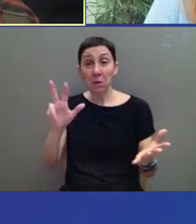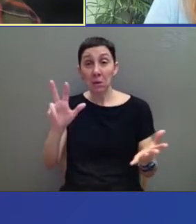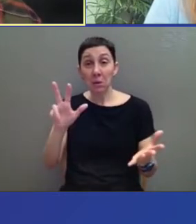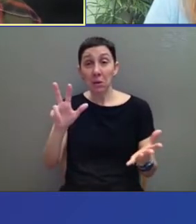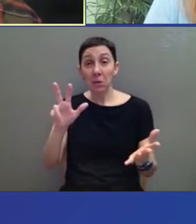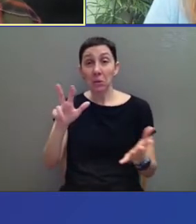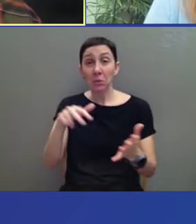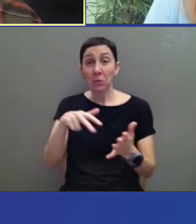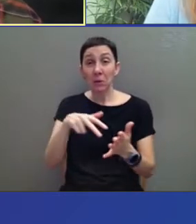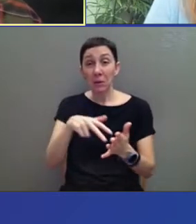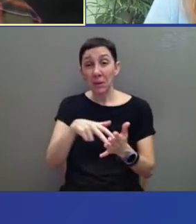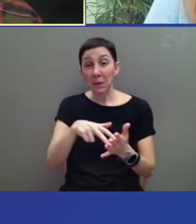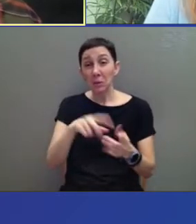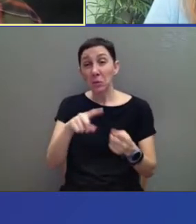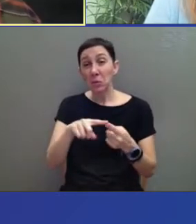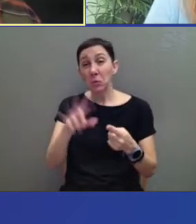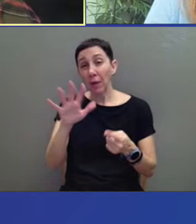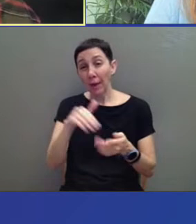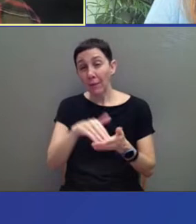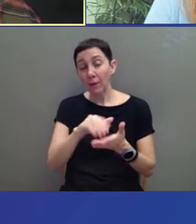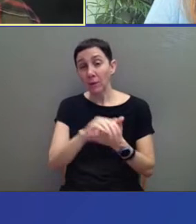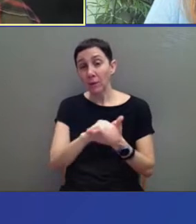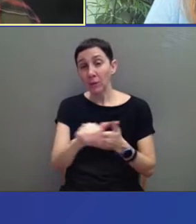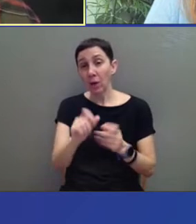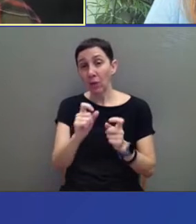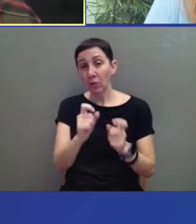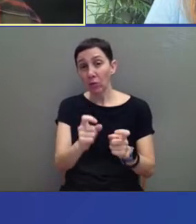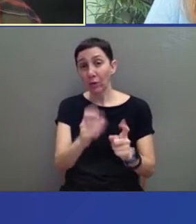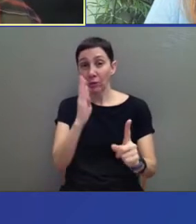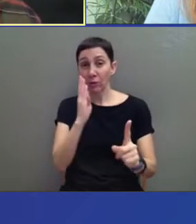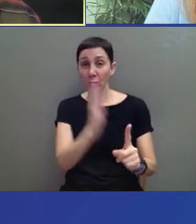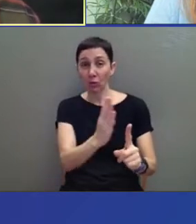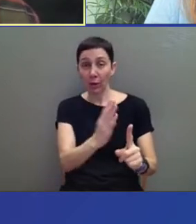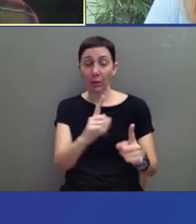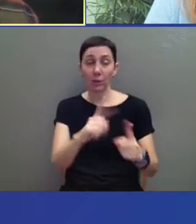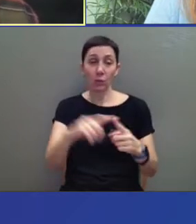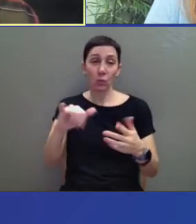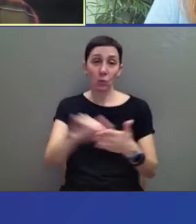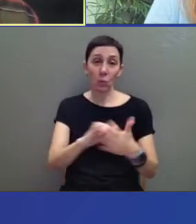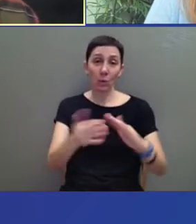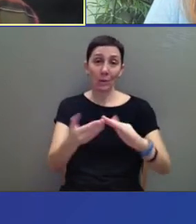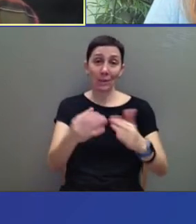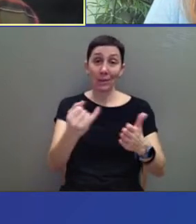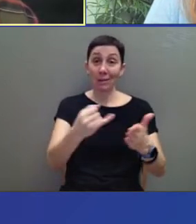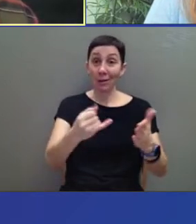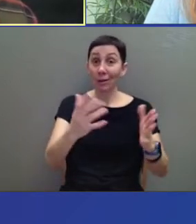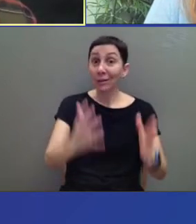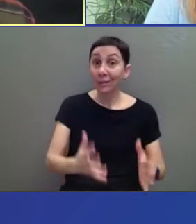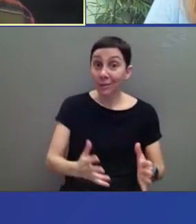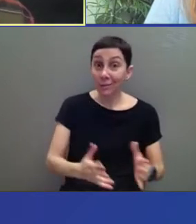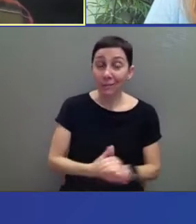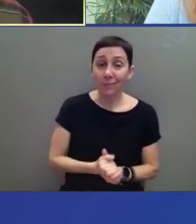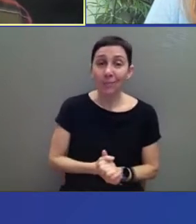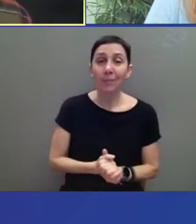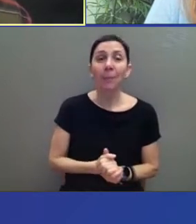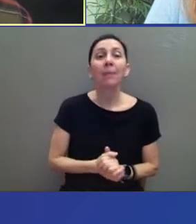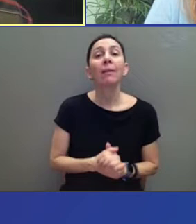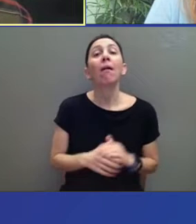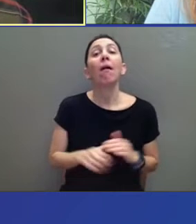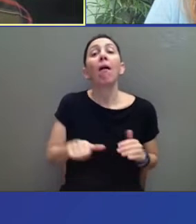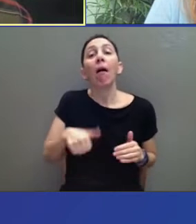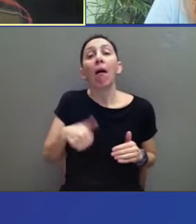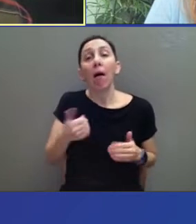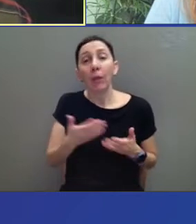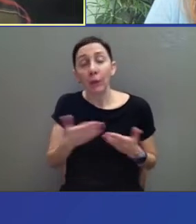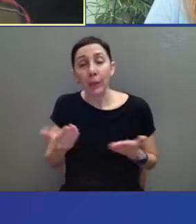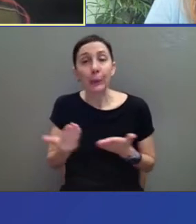$3,000, $5,000 grants directly to New York City artists. The other thing I'll say here that was both exciting and new for